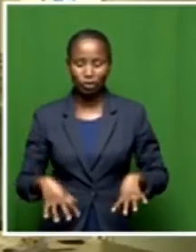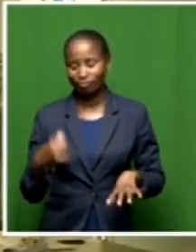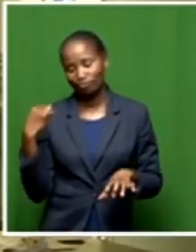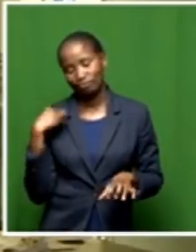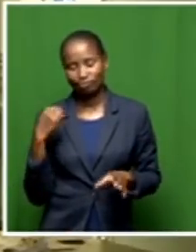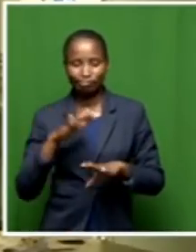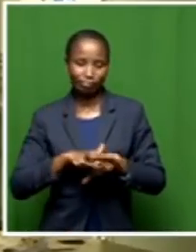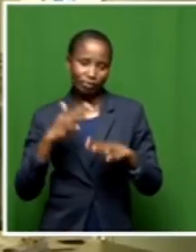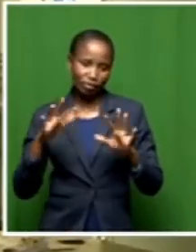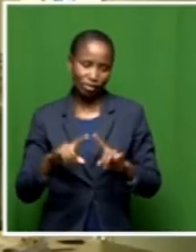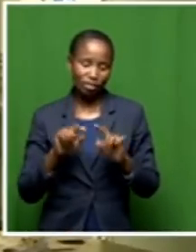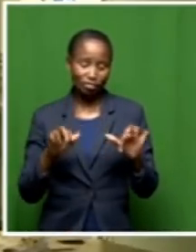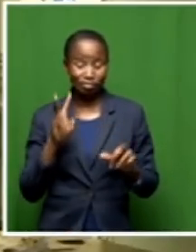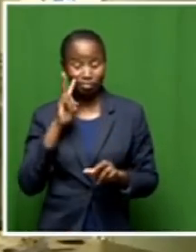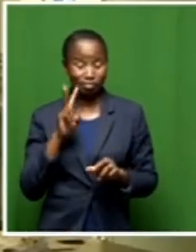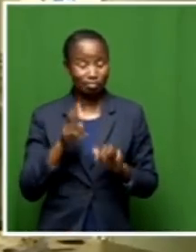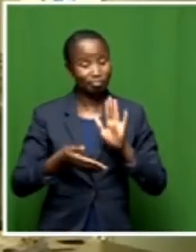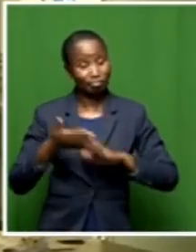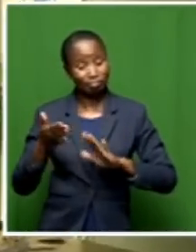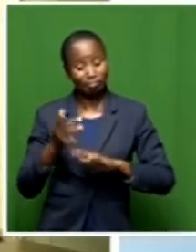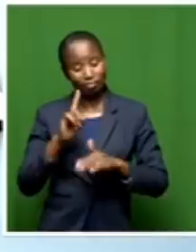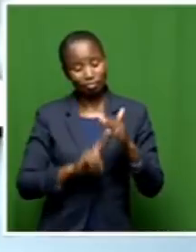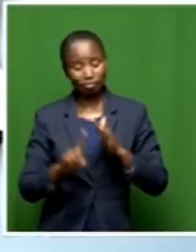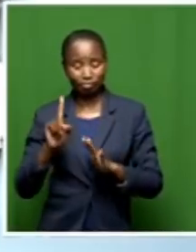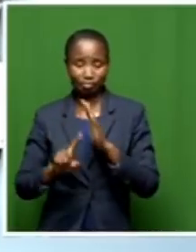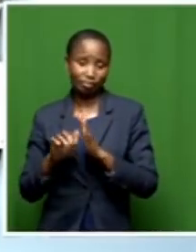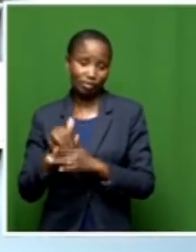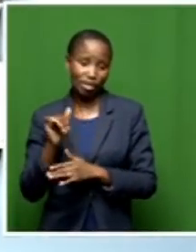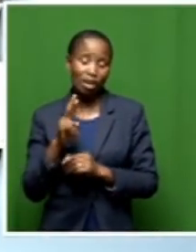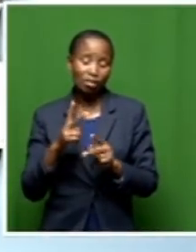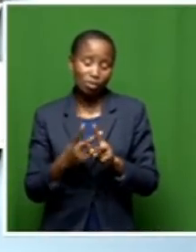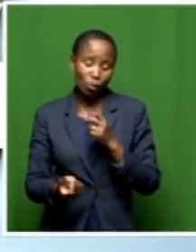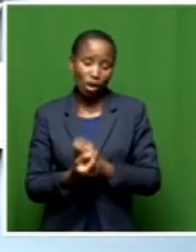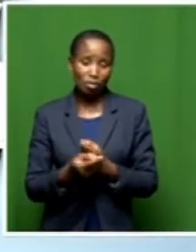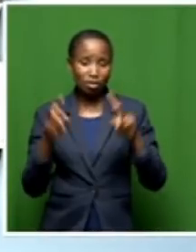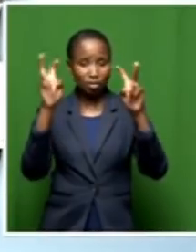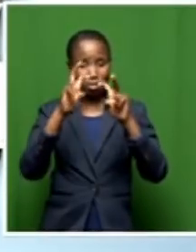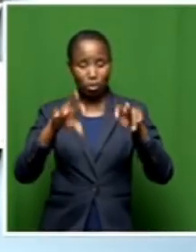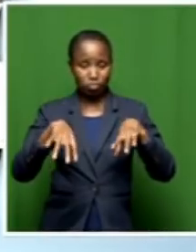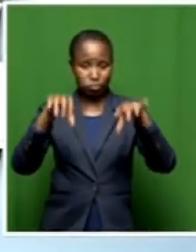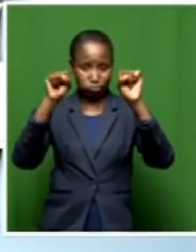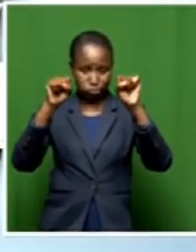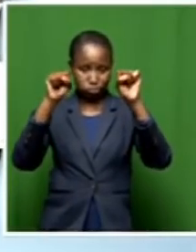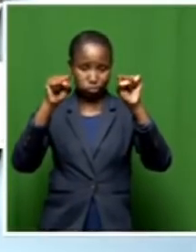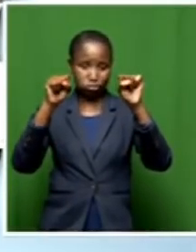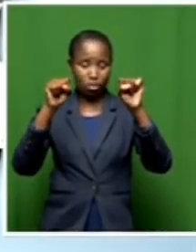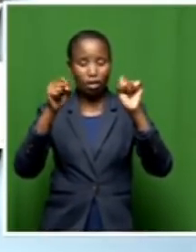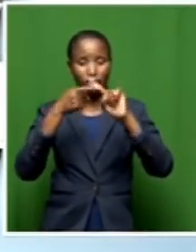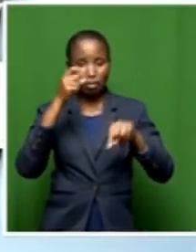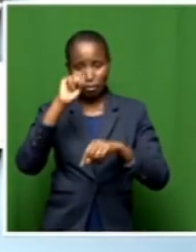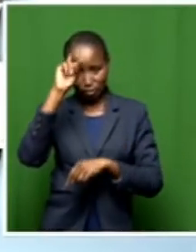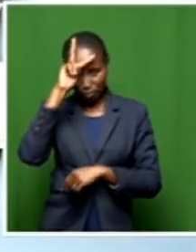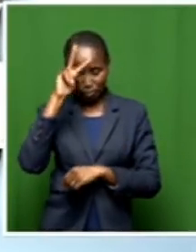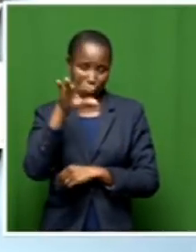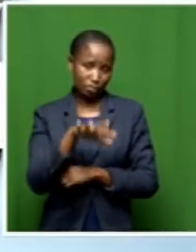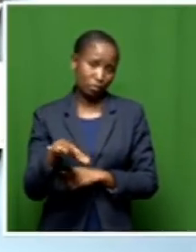we also had some power outages, especially here in the Springbok area of the Northern Cape. So that also, had